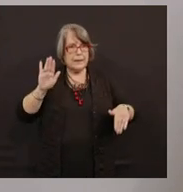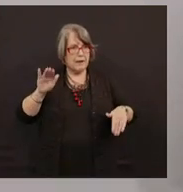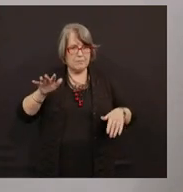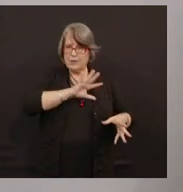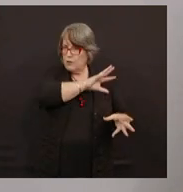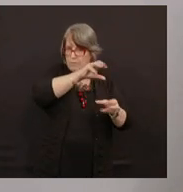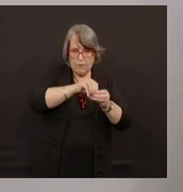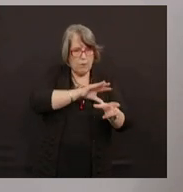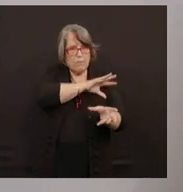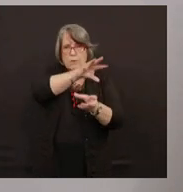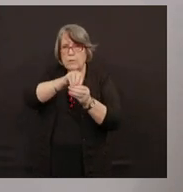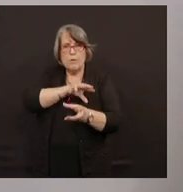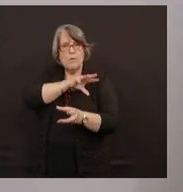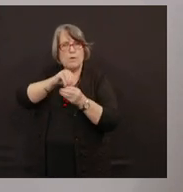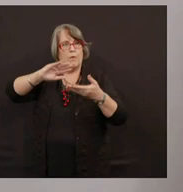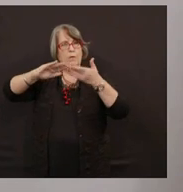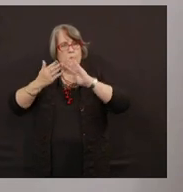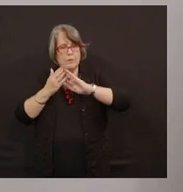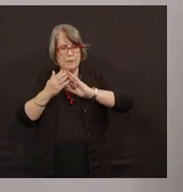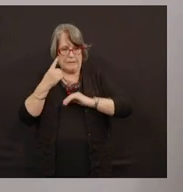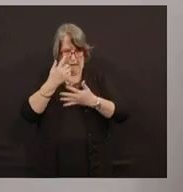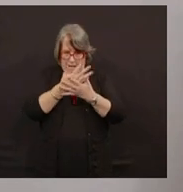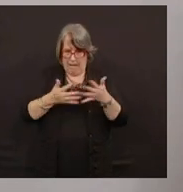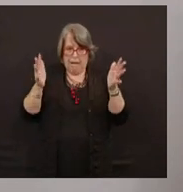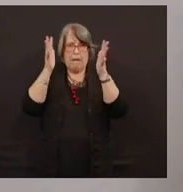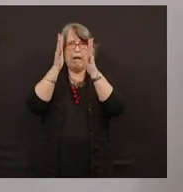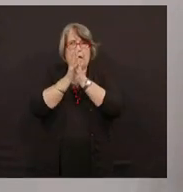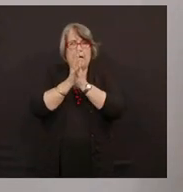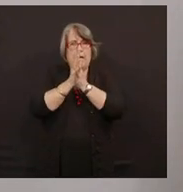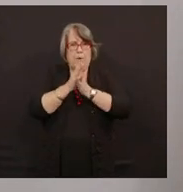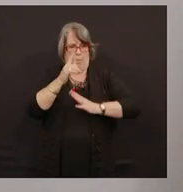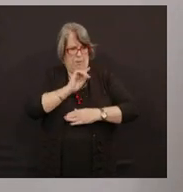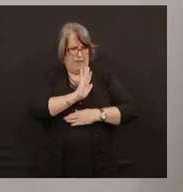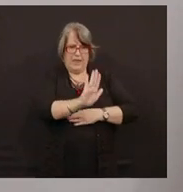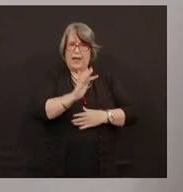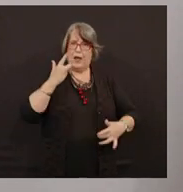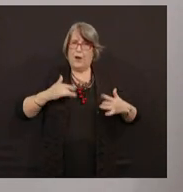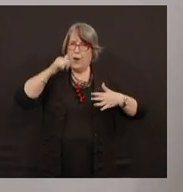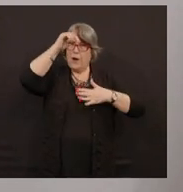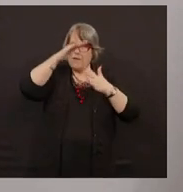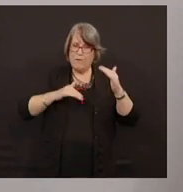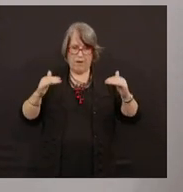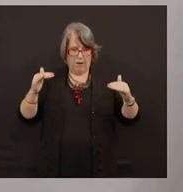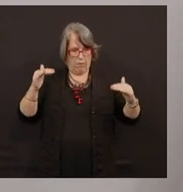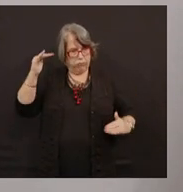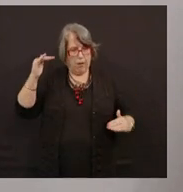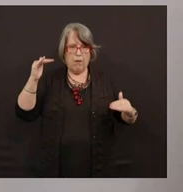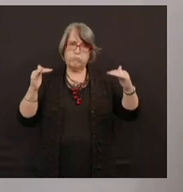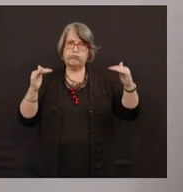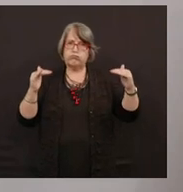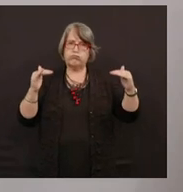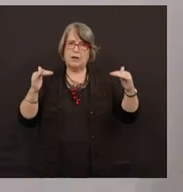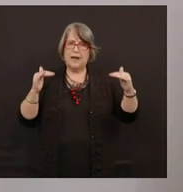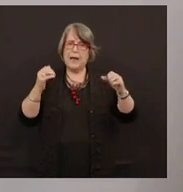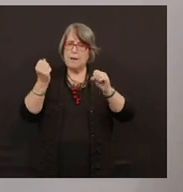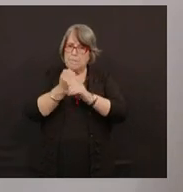of our community, looking at the way that people's whole experience of inequality and the